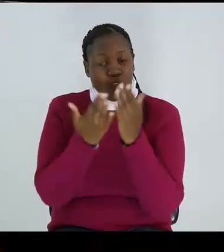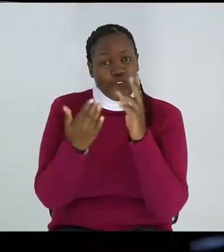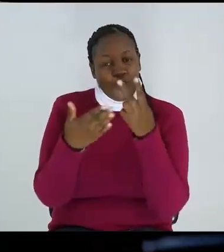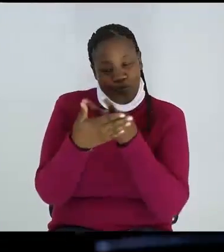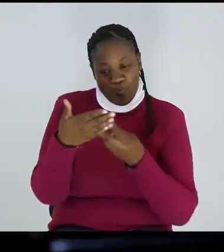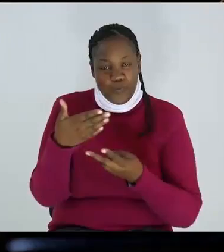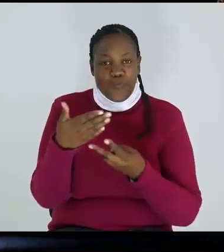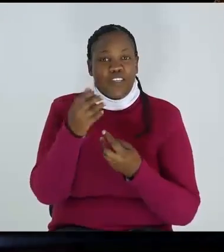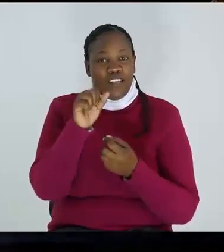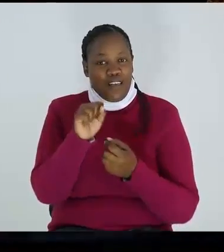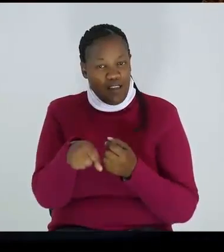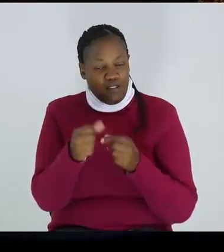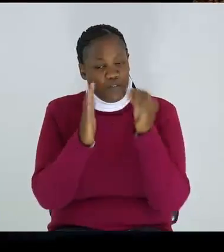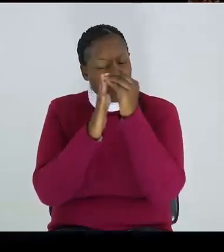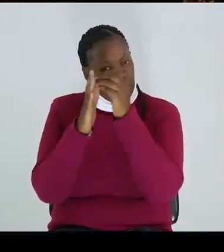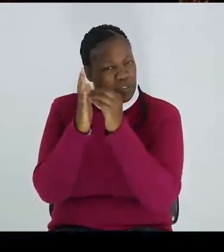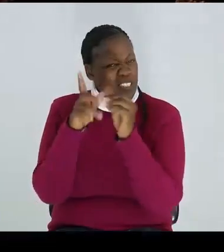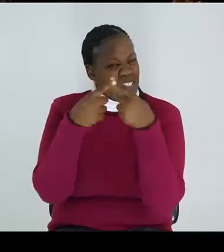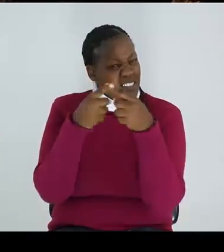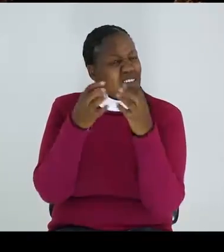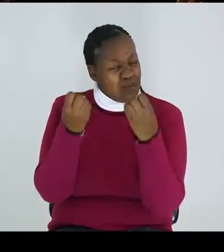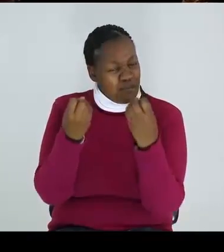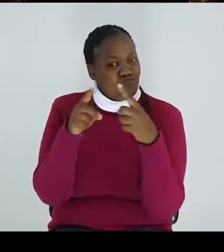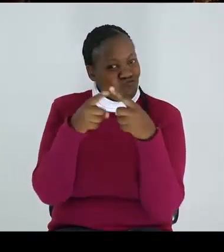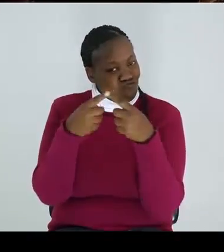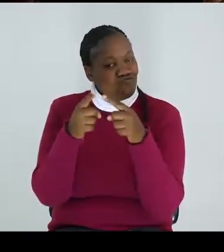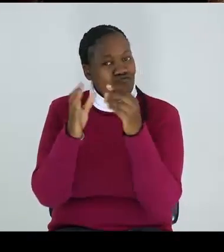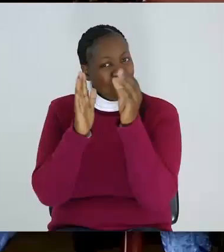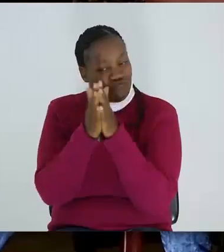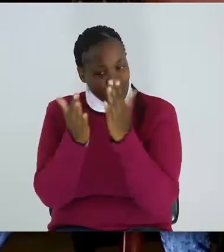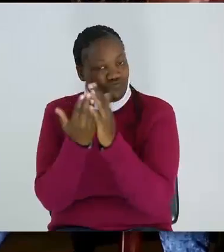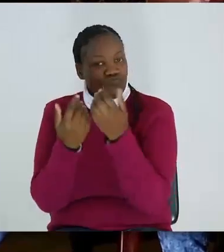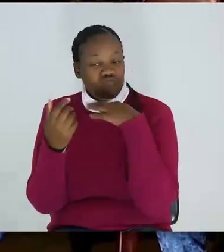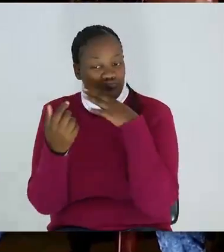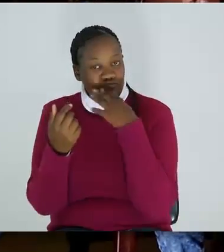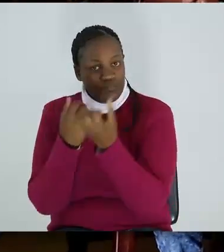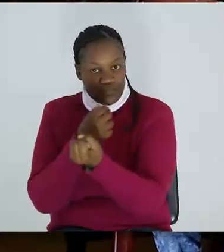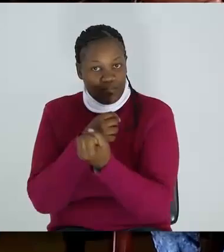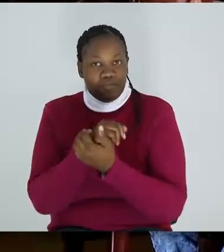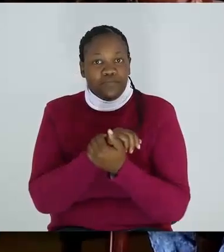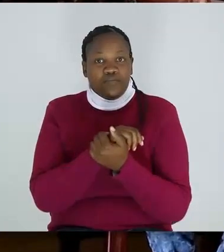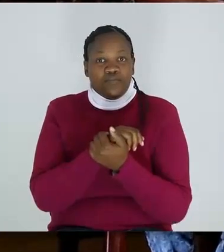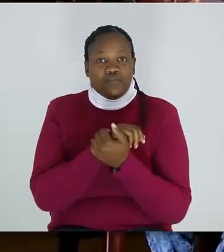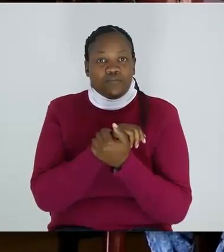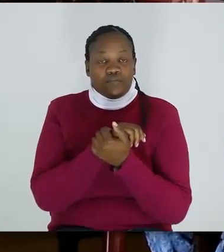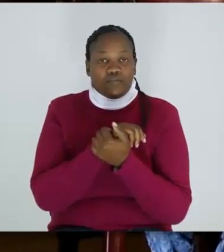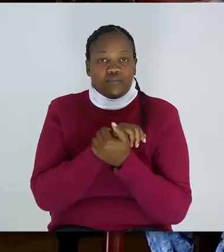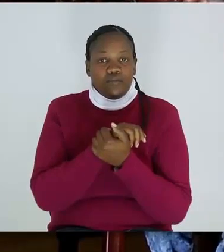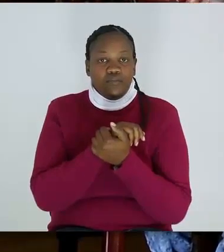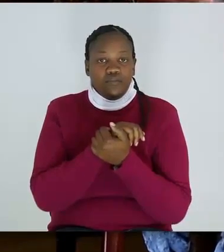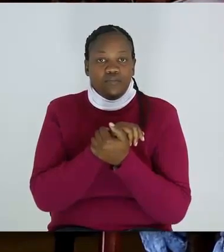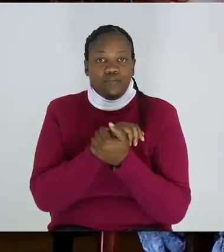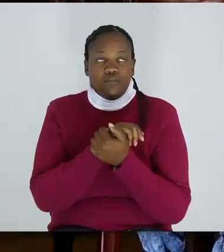Anyway, so yes, there are different types of novels too. We get fiction, comedy,